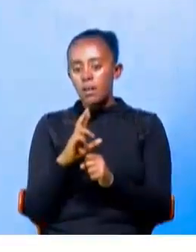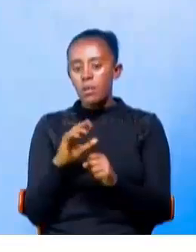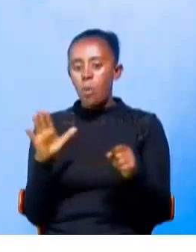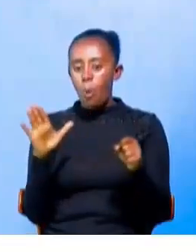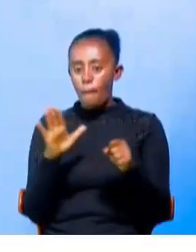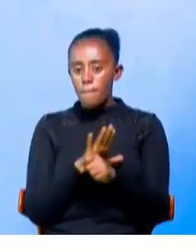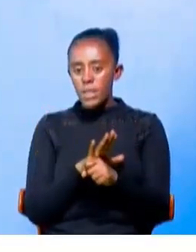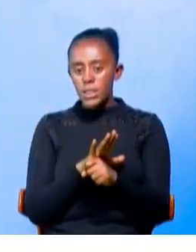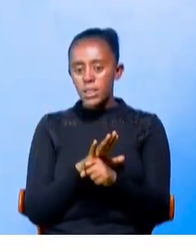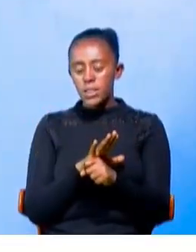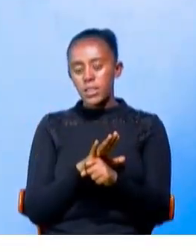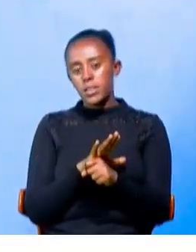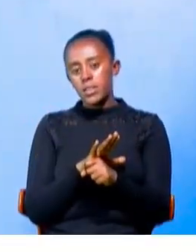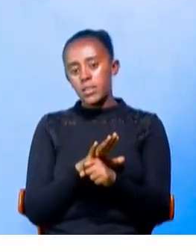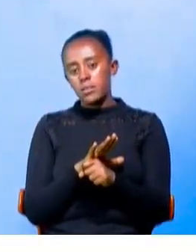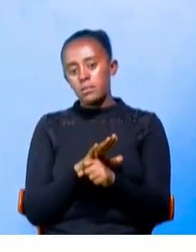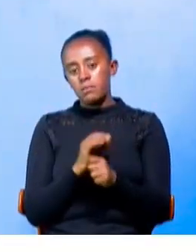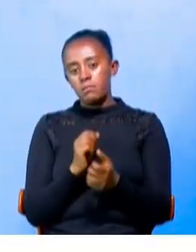complete